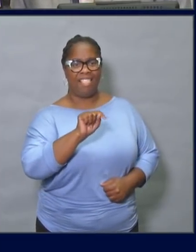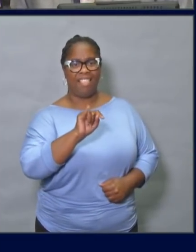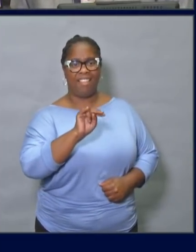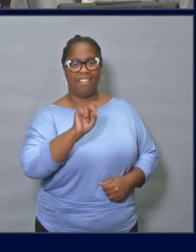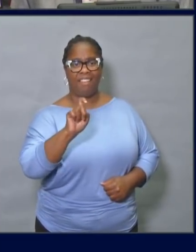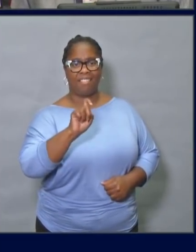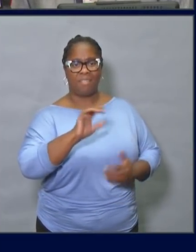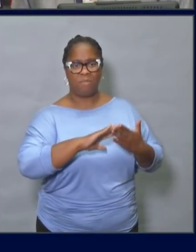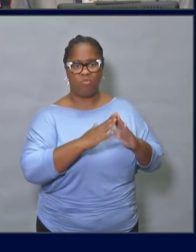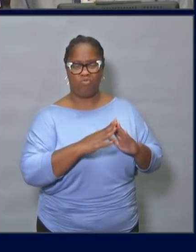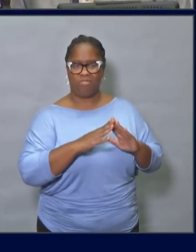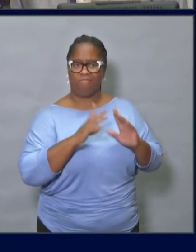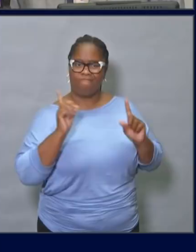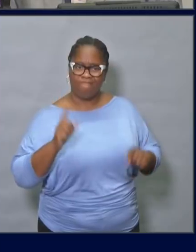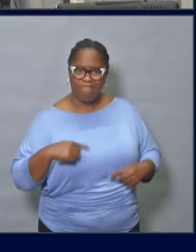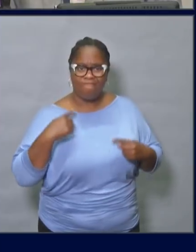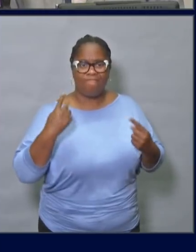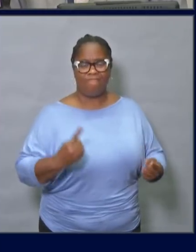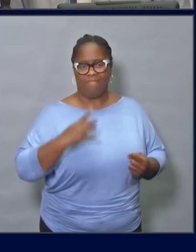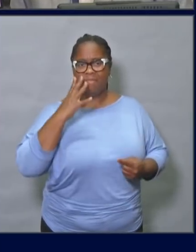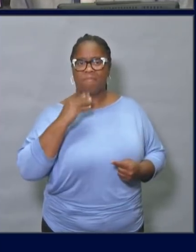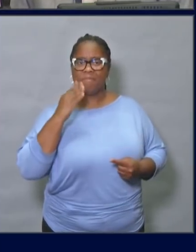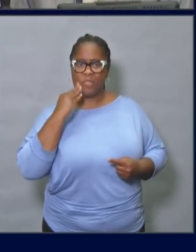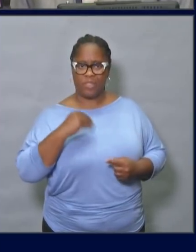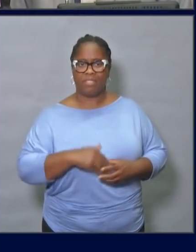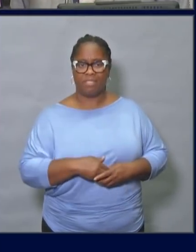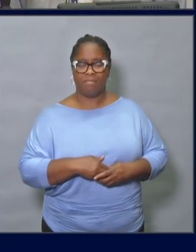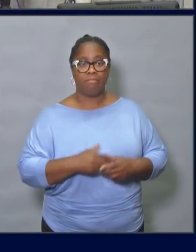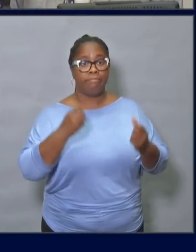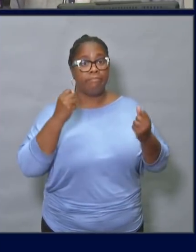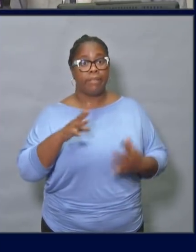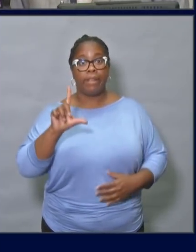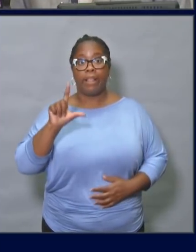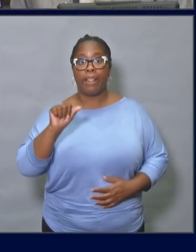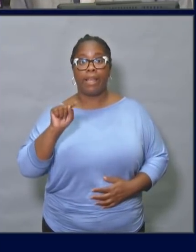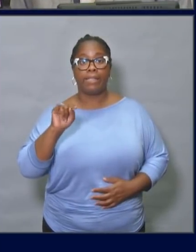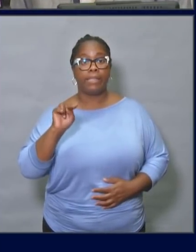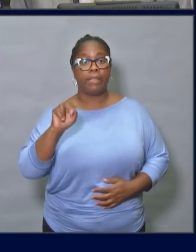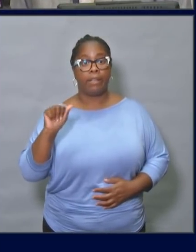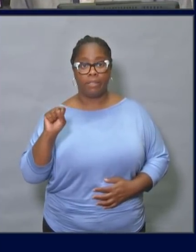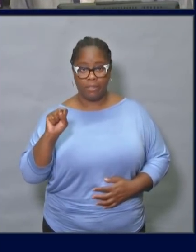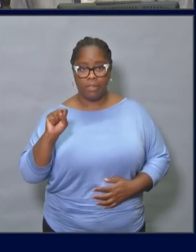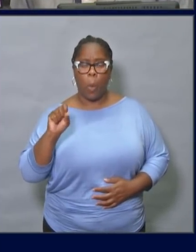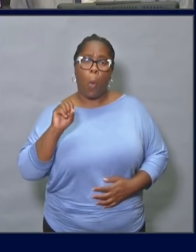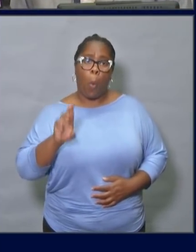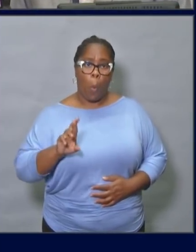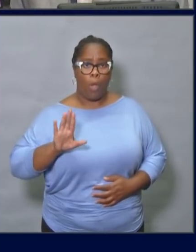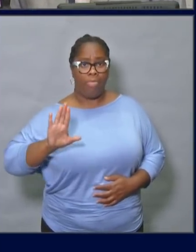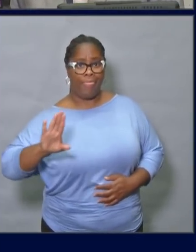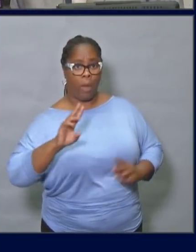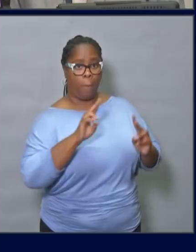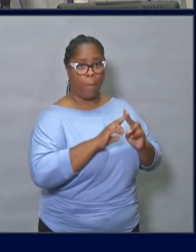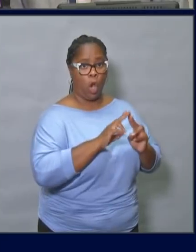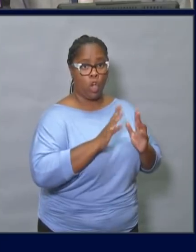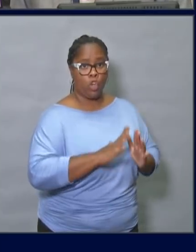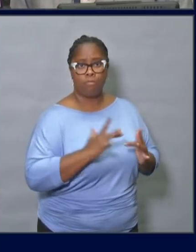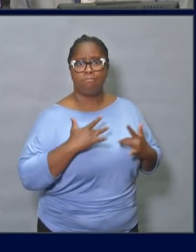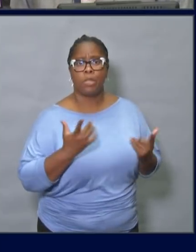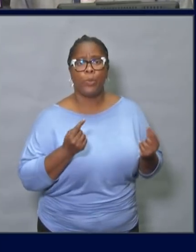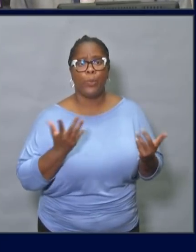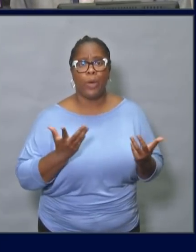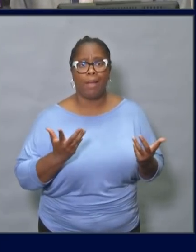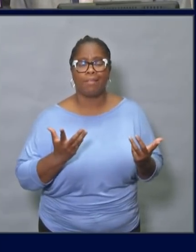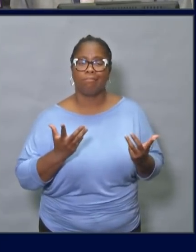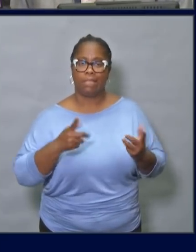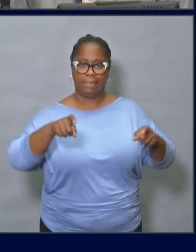experienced since the beginning of the pandemic. Many Latino women or their partners are essential workers, and because